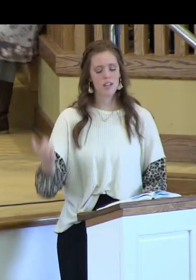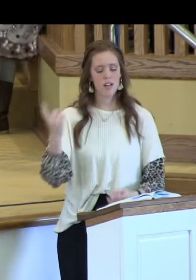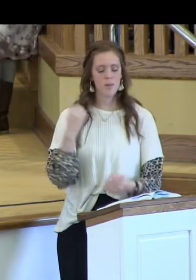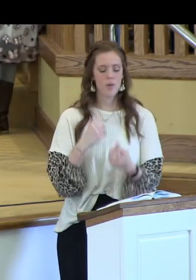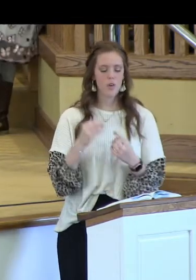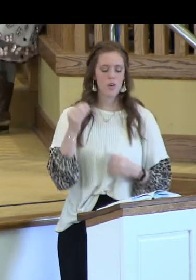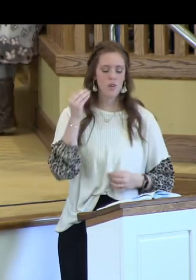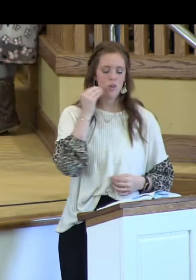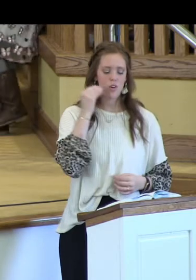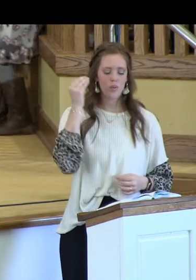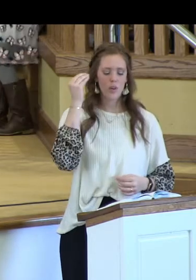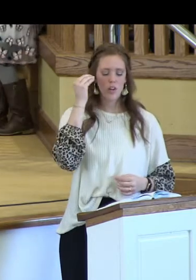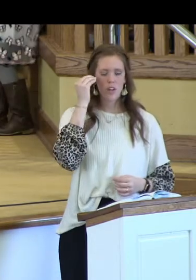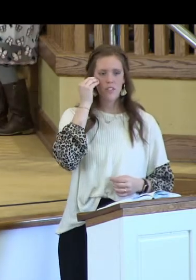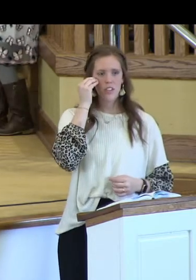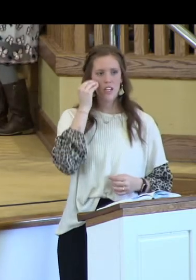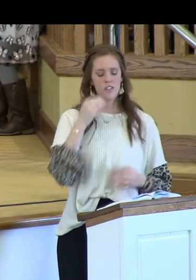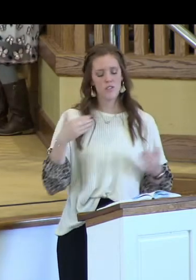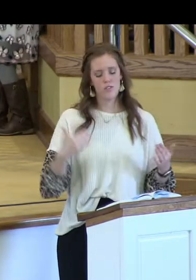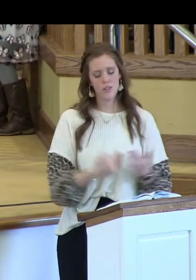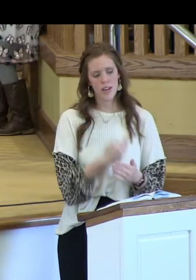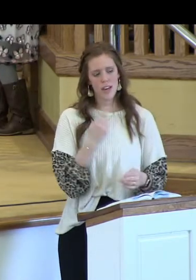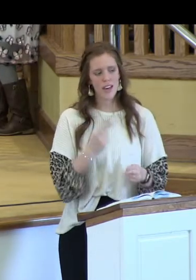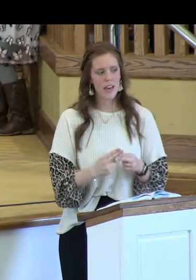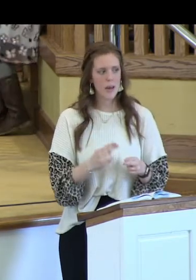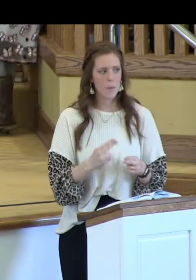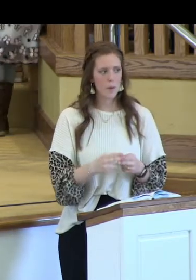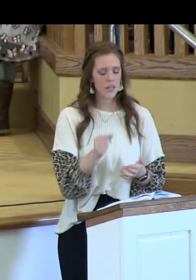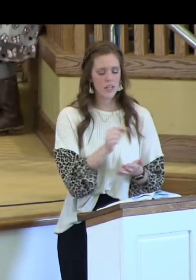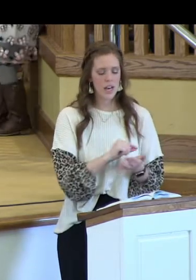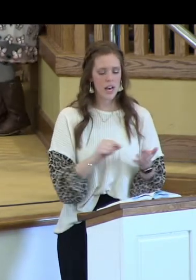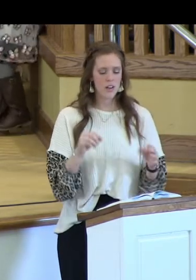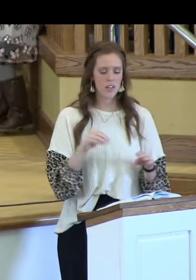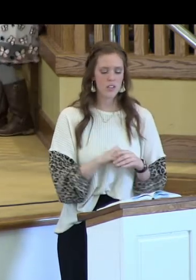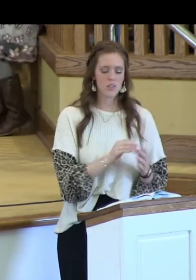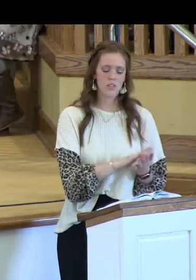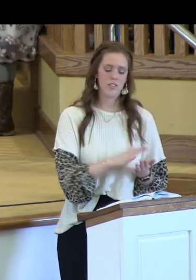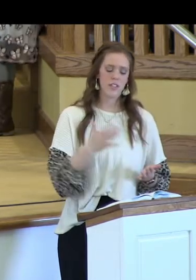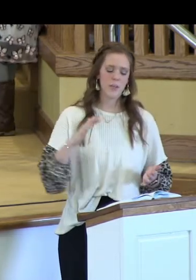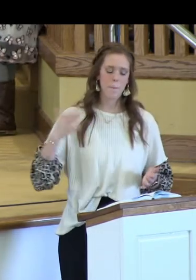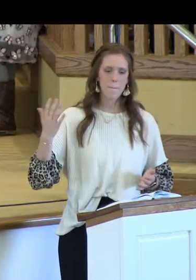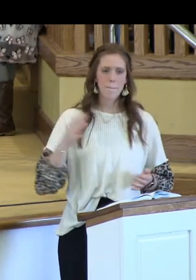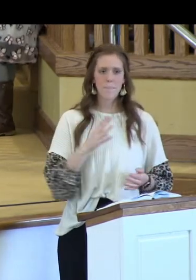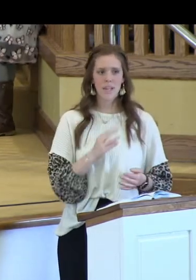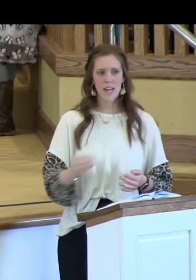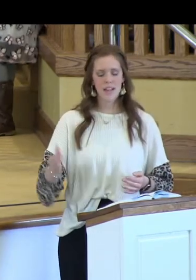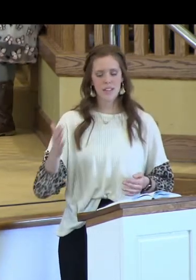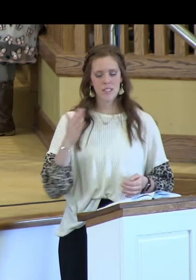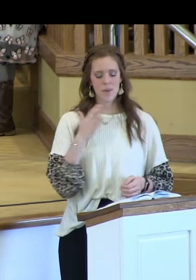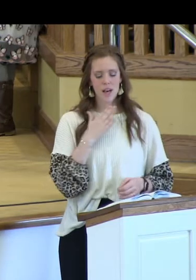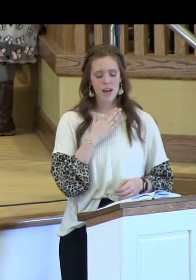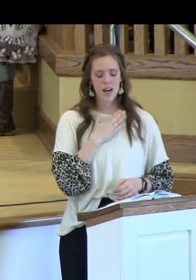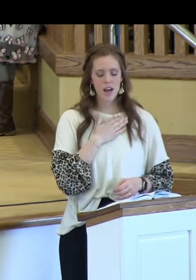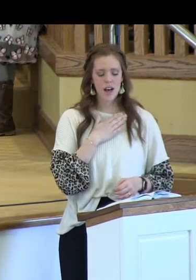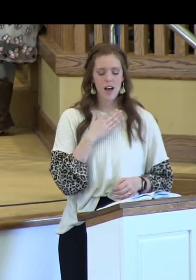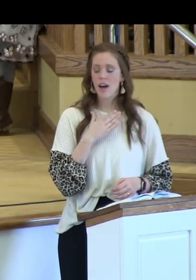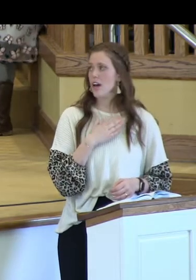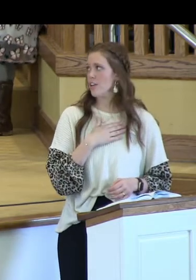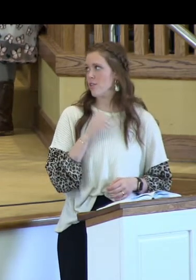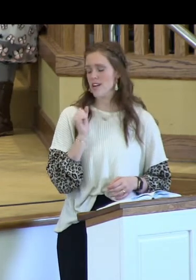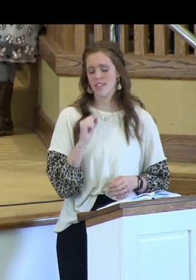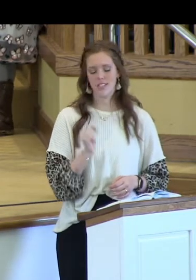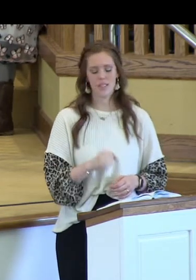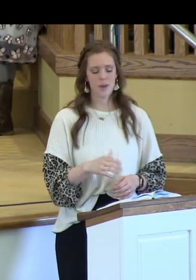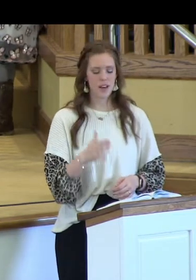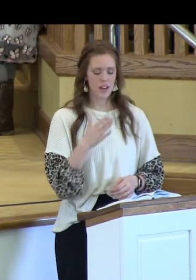has come home. There's a new name written down in glory, and it's mine,